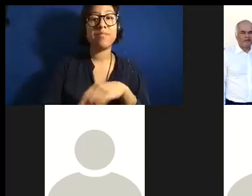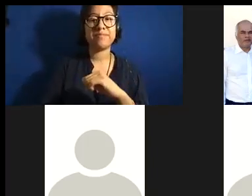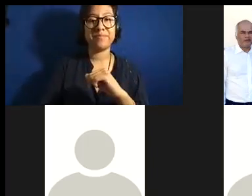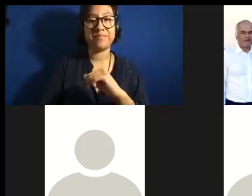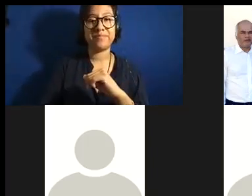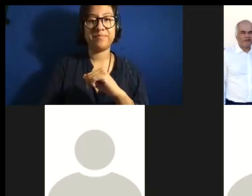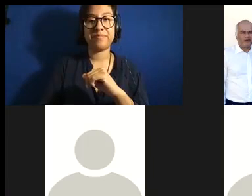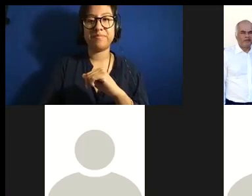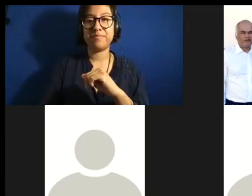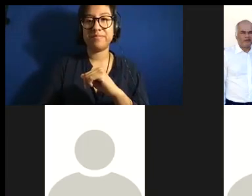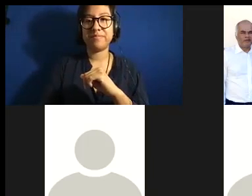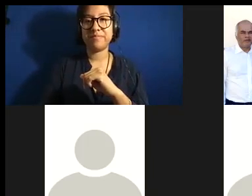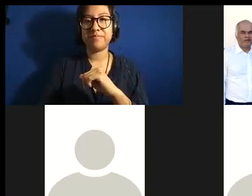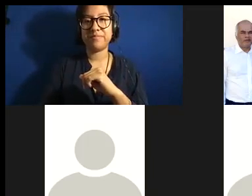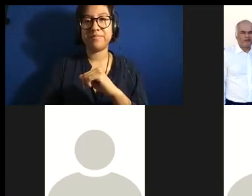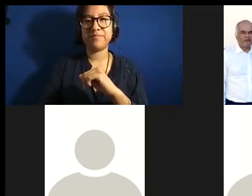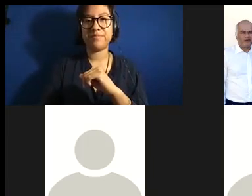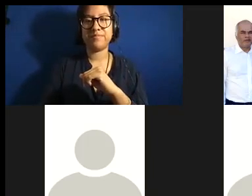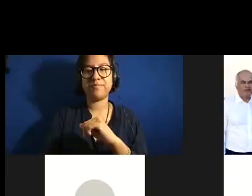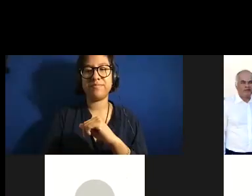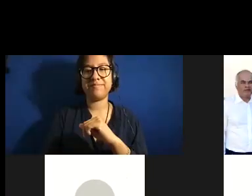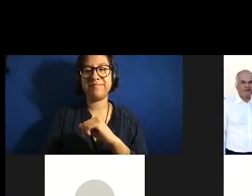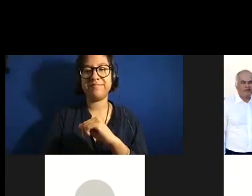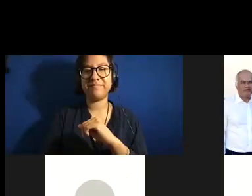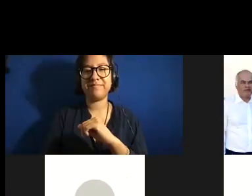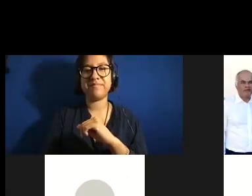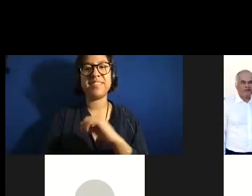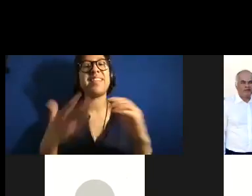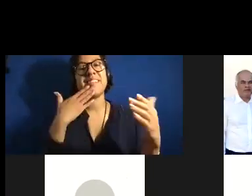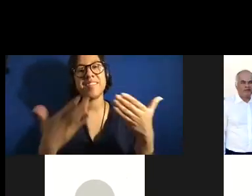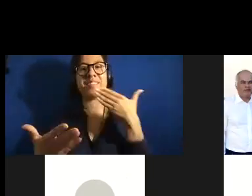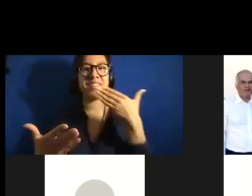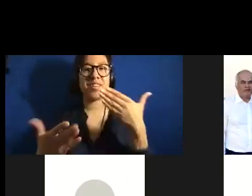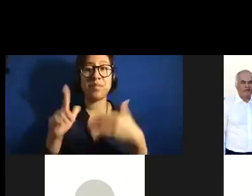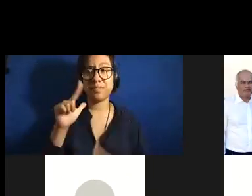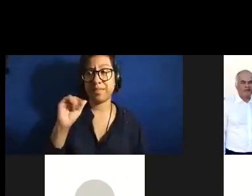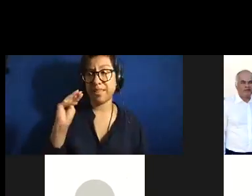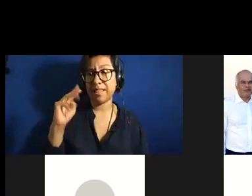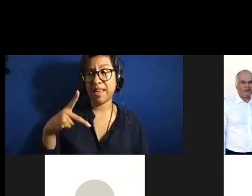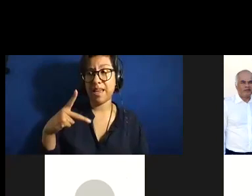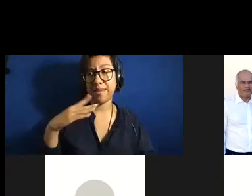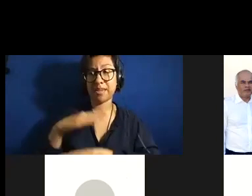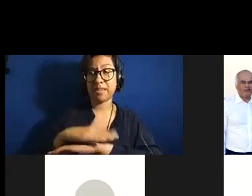I think I'm just going to like cover this area. You have a lamp, like a desk lamp?